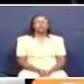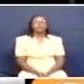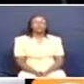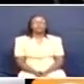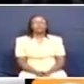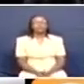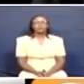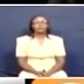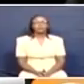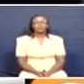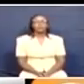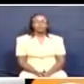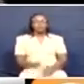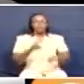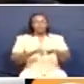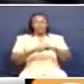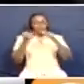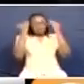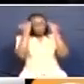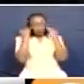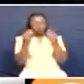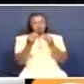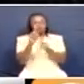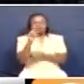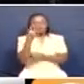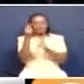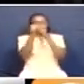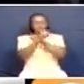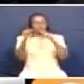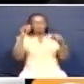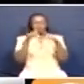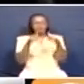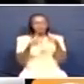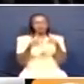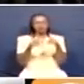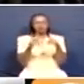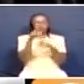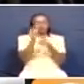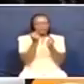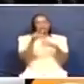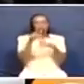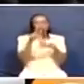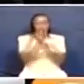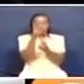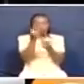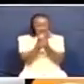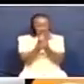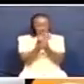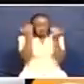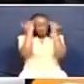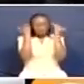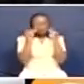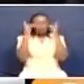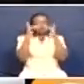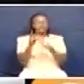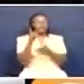when this court dealt with the first presidential election petition in 2013, the court came to the conclusion